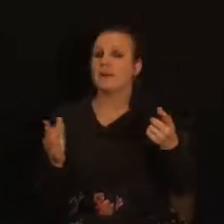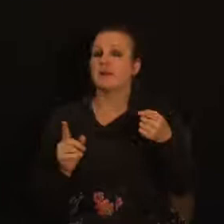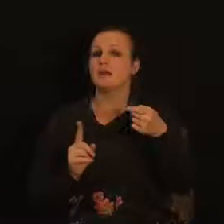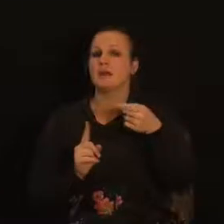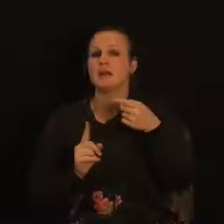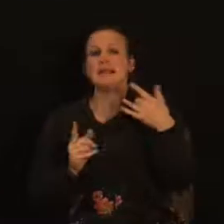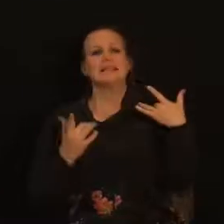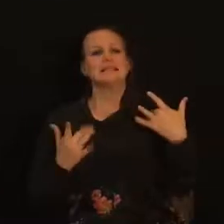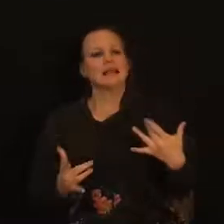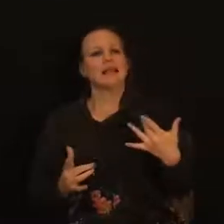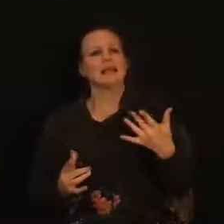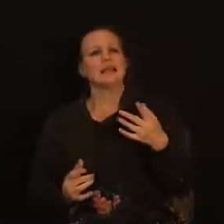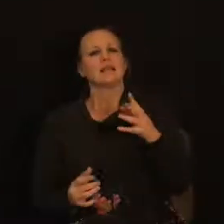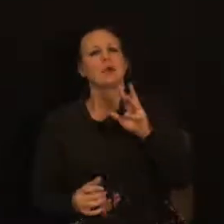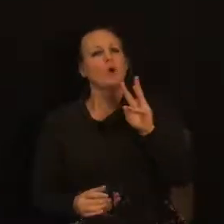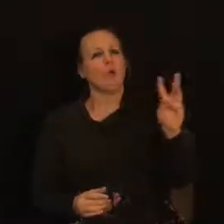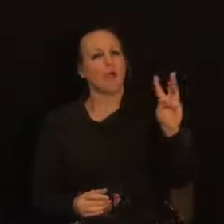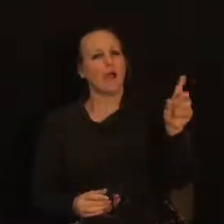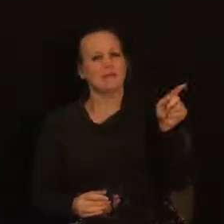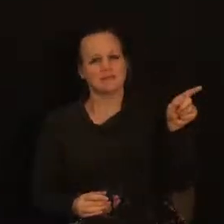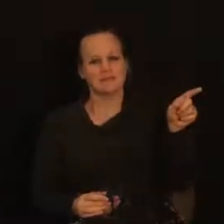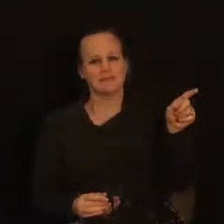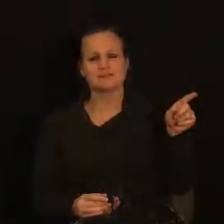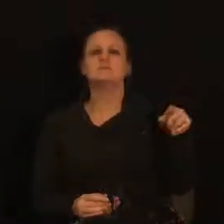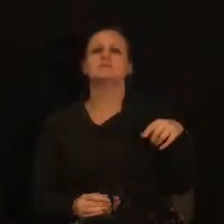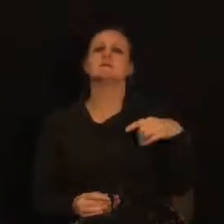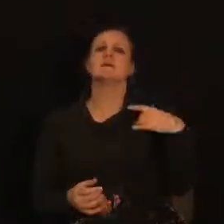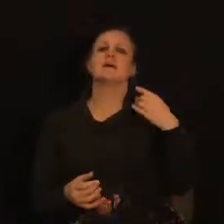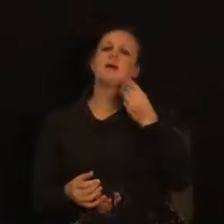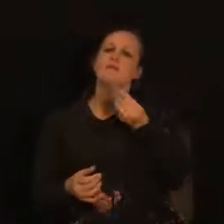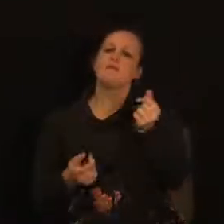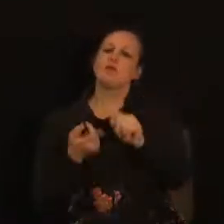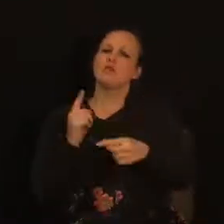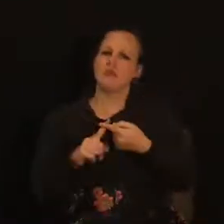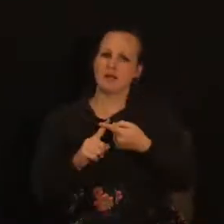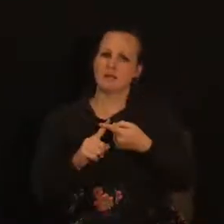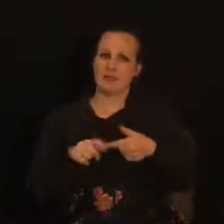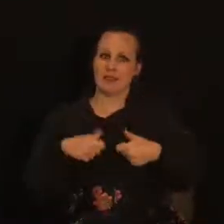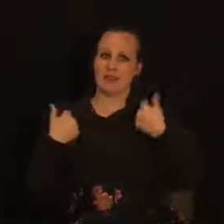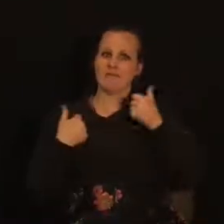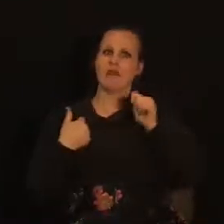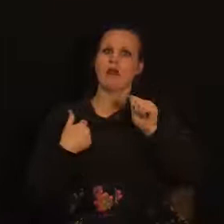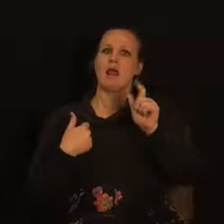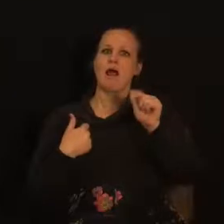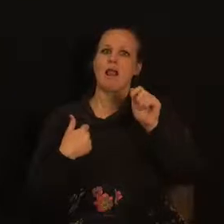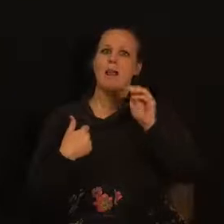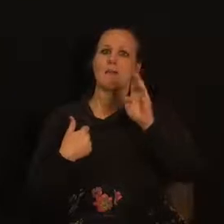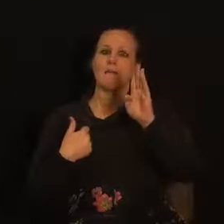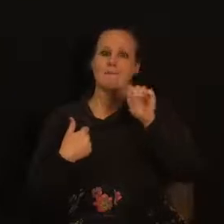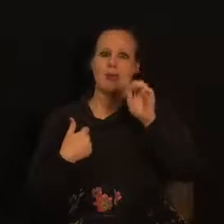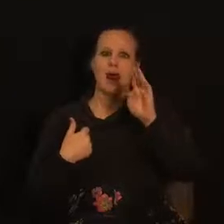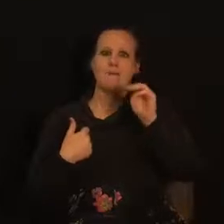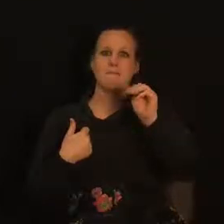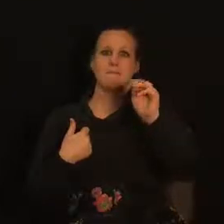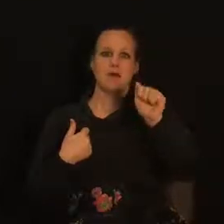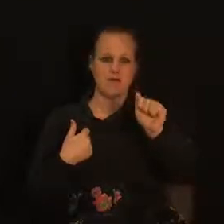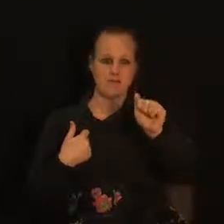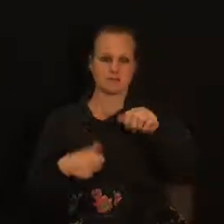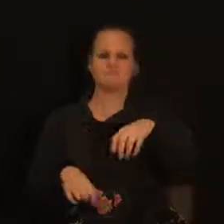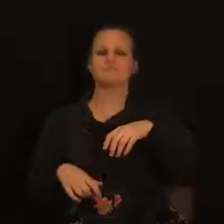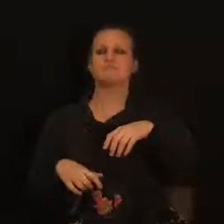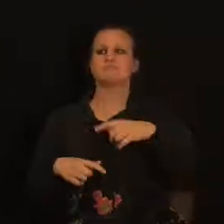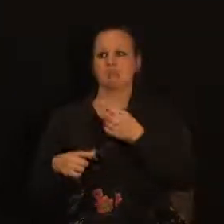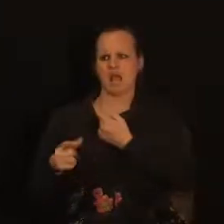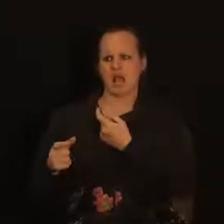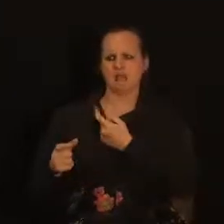go out west, and we have a couple of different friends that live in Alabama that have been asking them to come visit us. And so we've